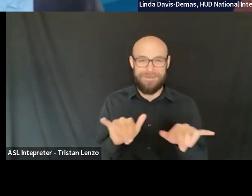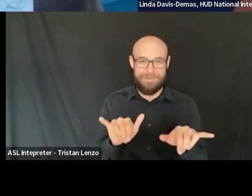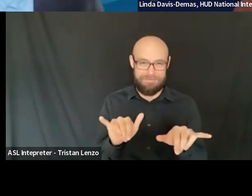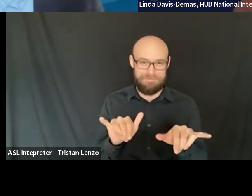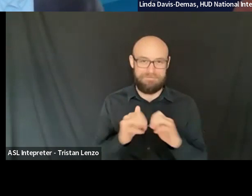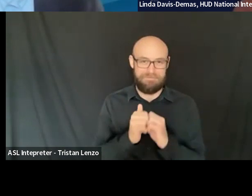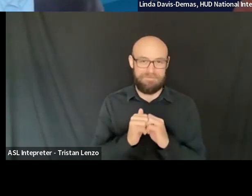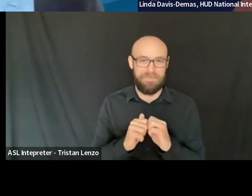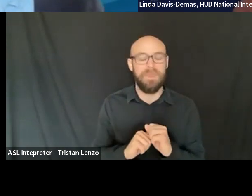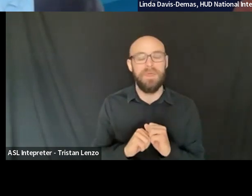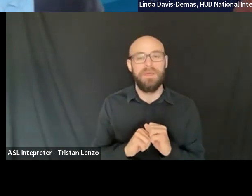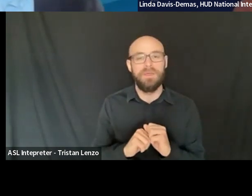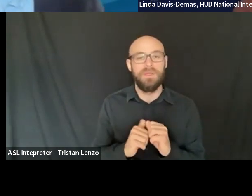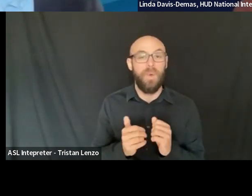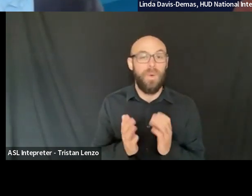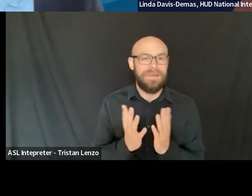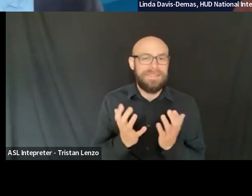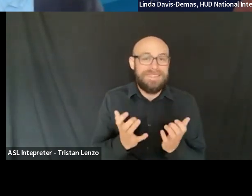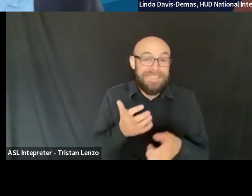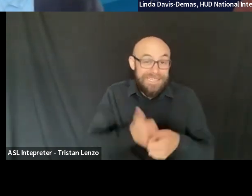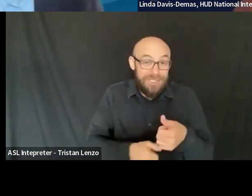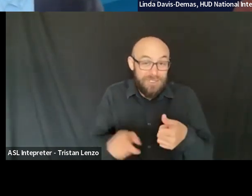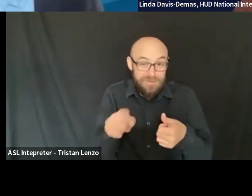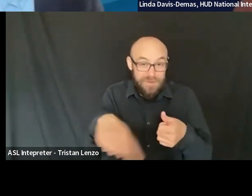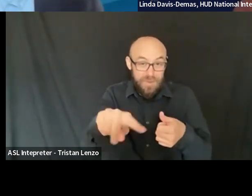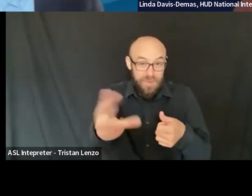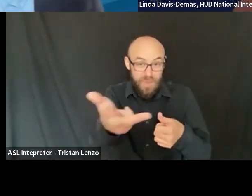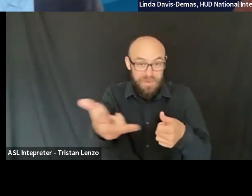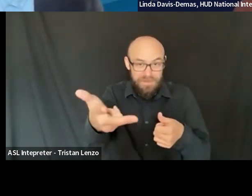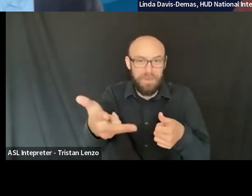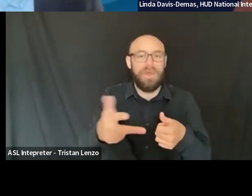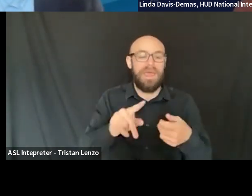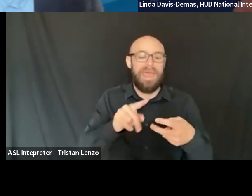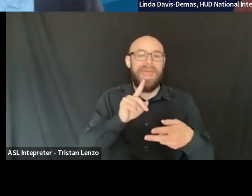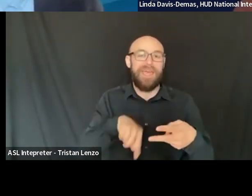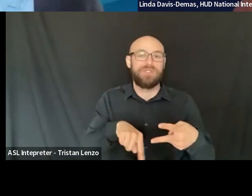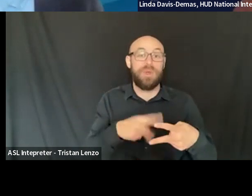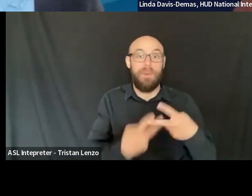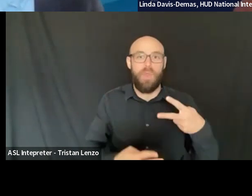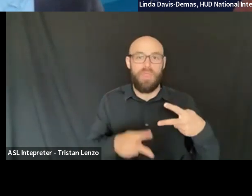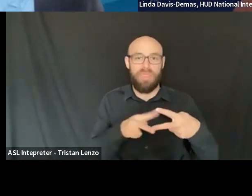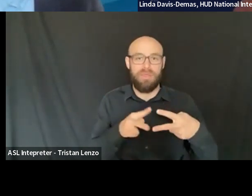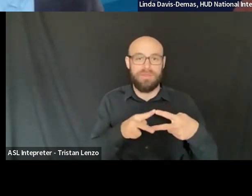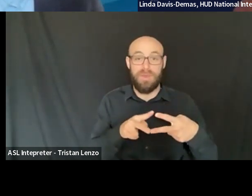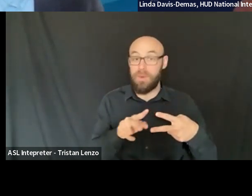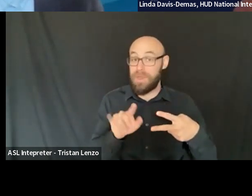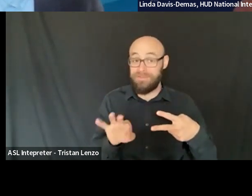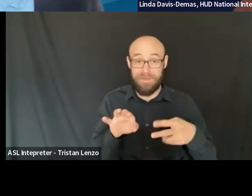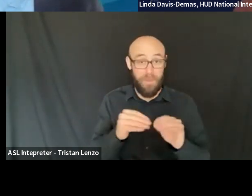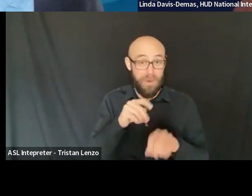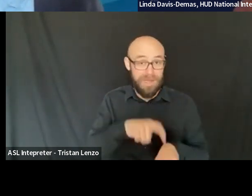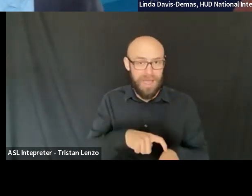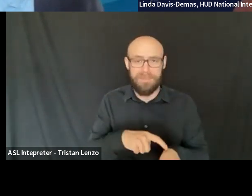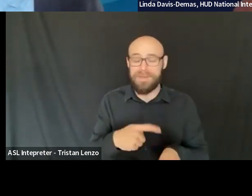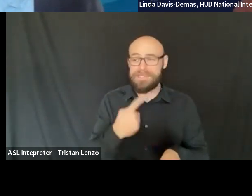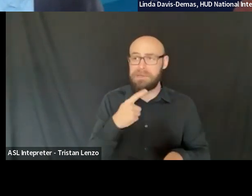invite each of you to respond to both, okay? Feel free if you need a little more time just to say pass and we'll go on. But here